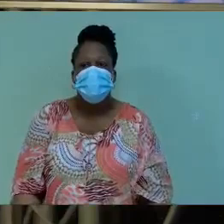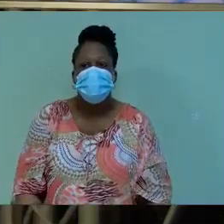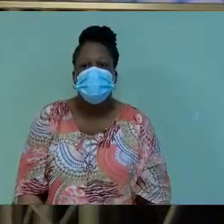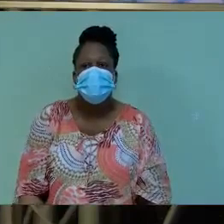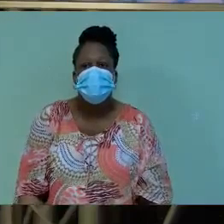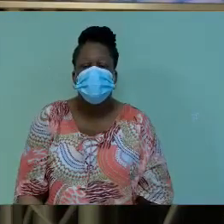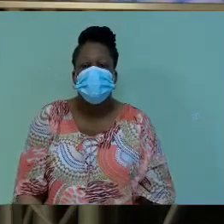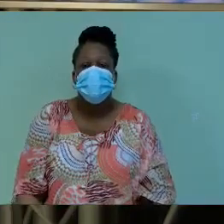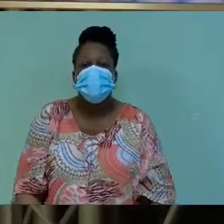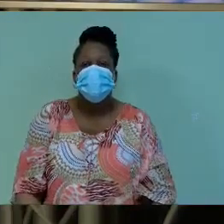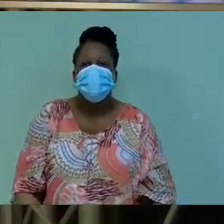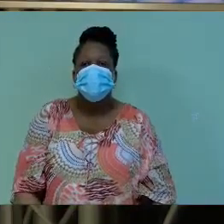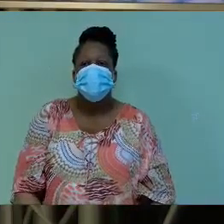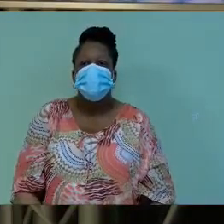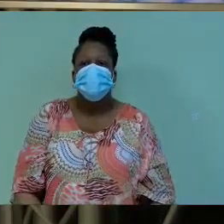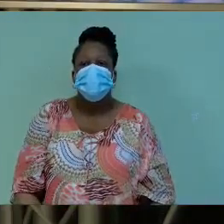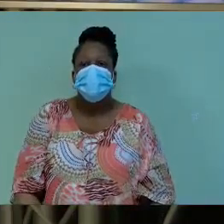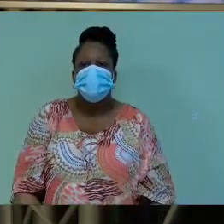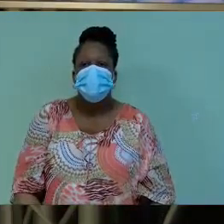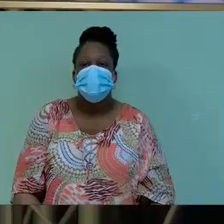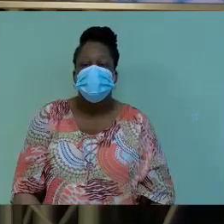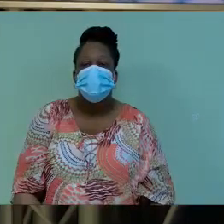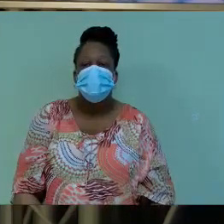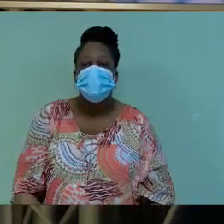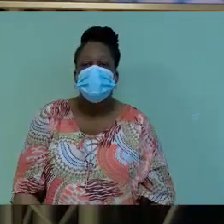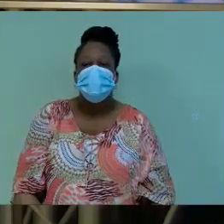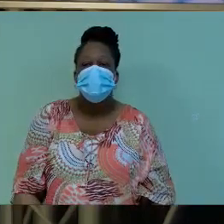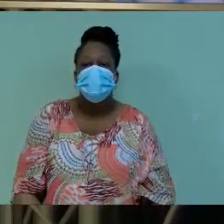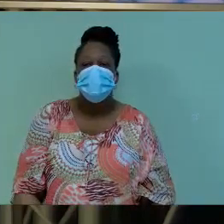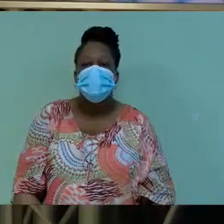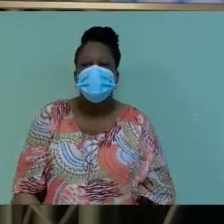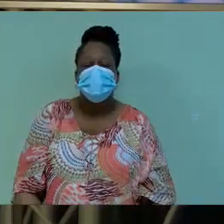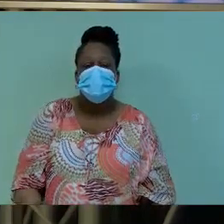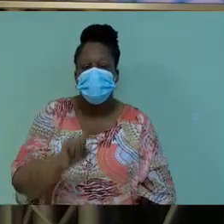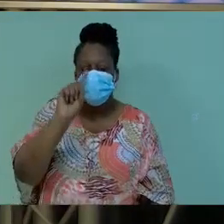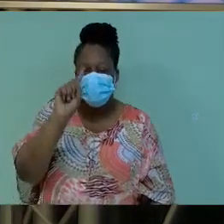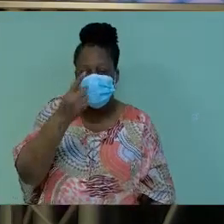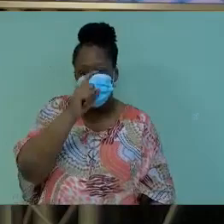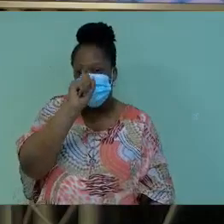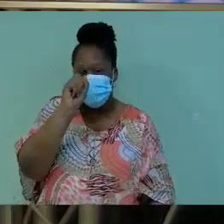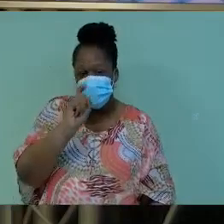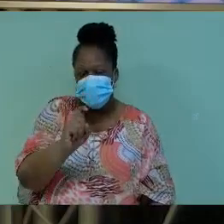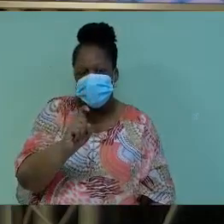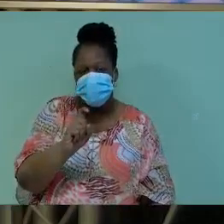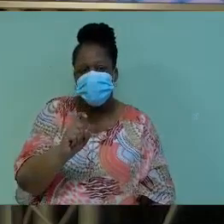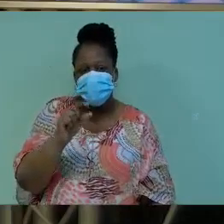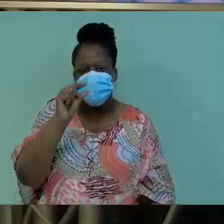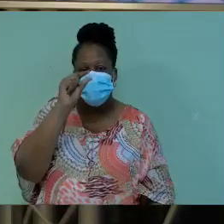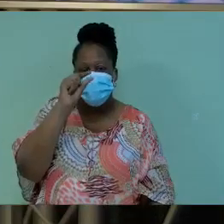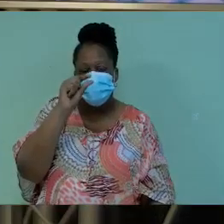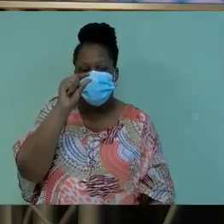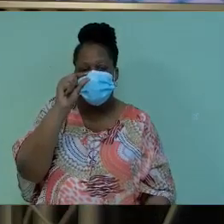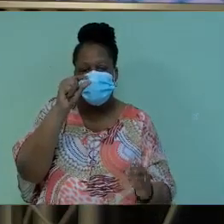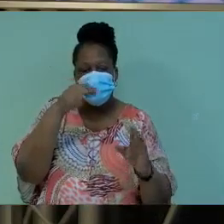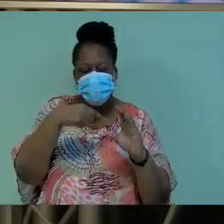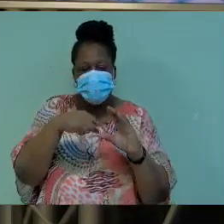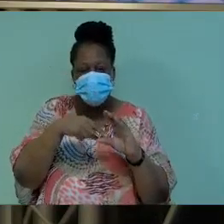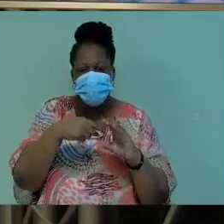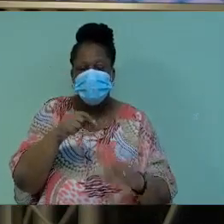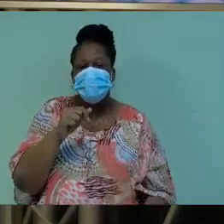Good afternoon again, and thank you very much for those two questions. The first question as it relates to Gmail.